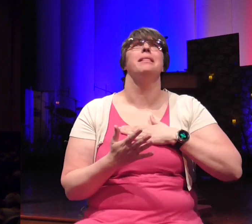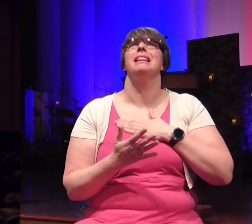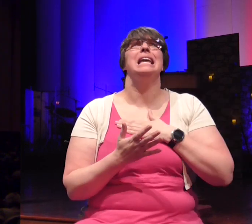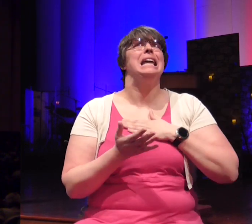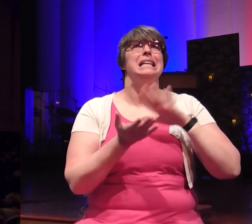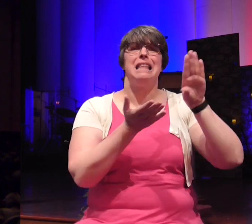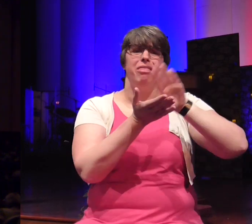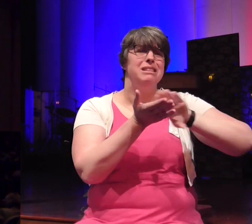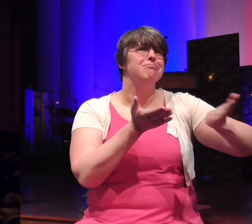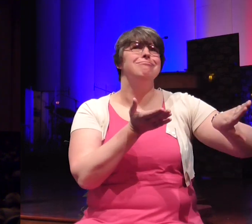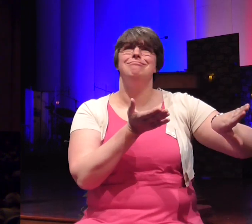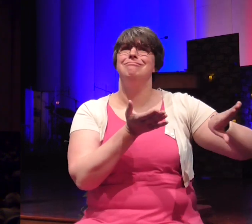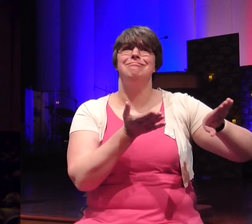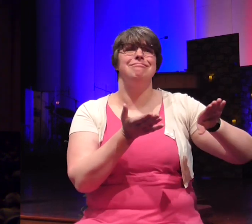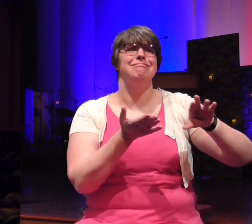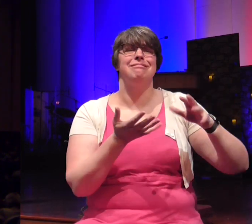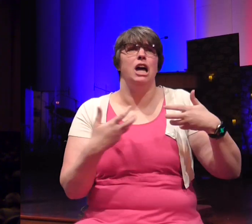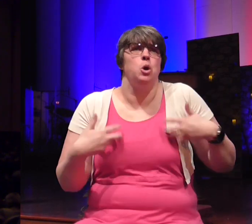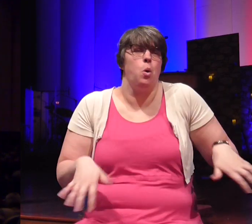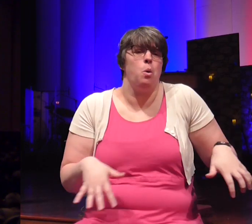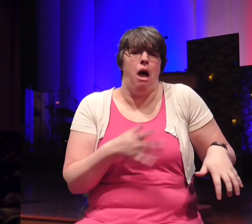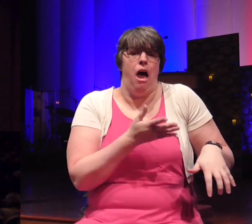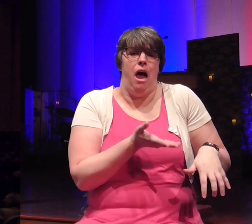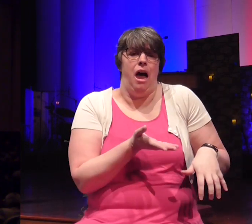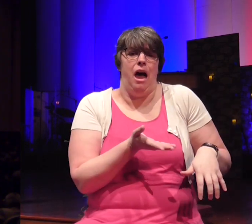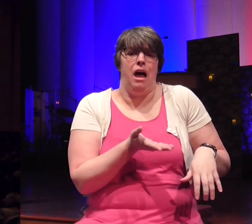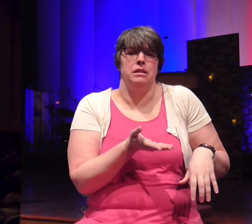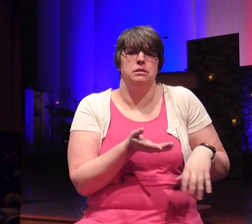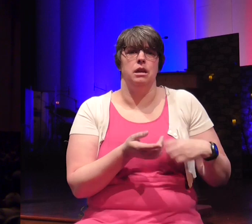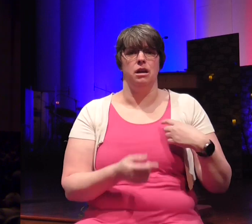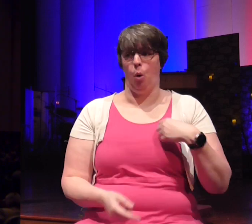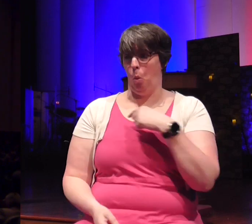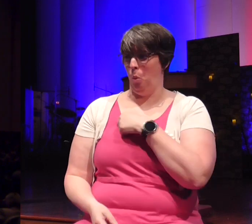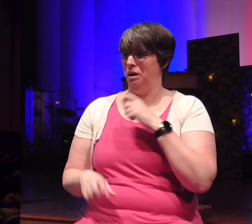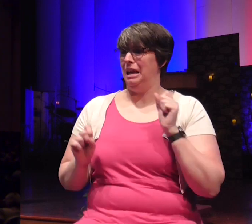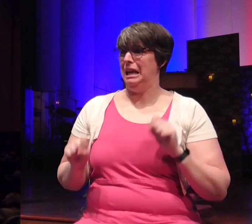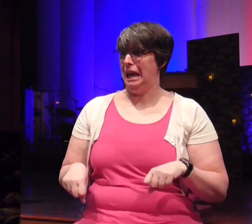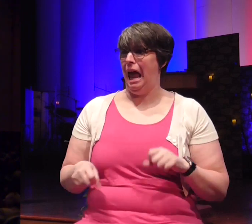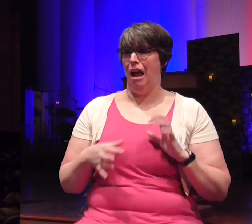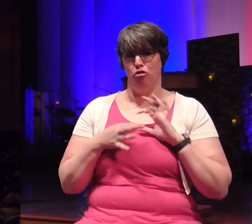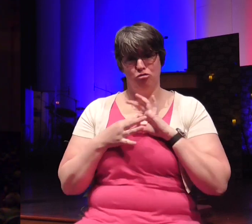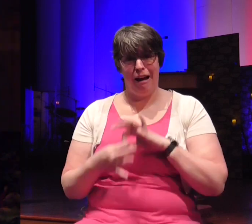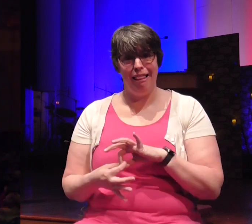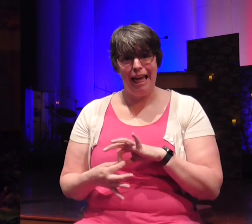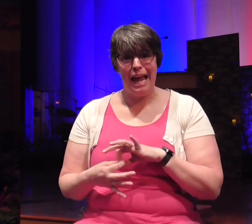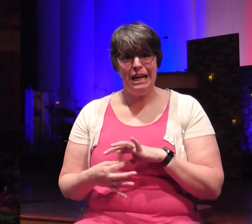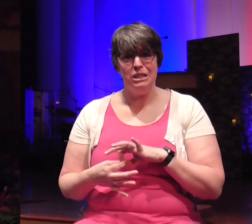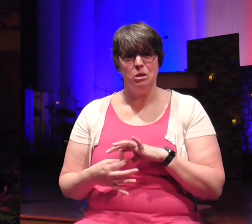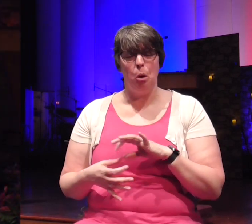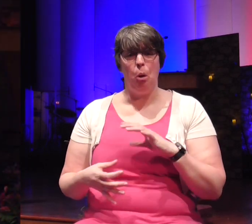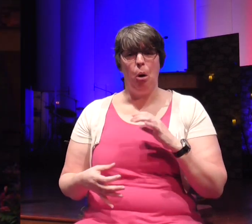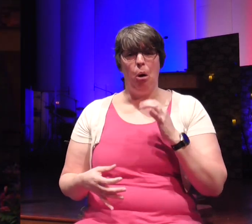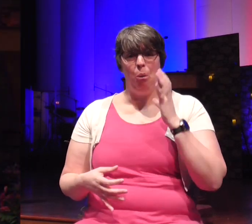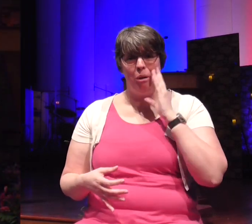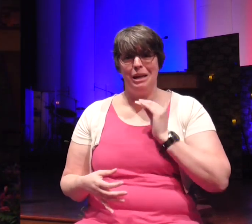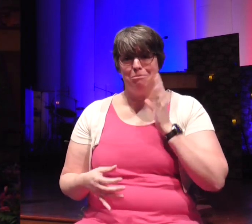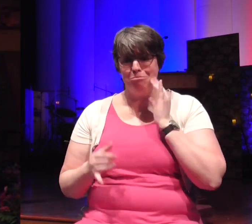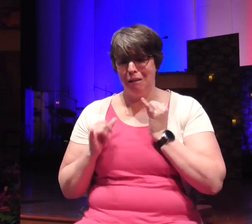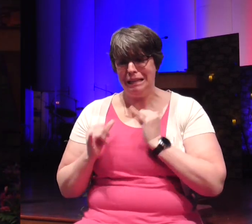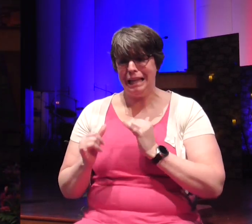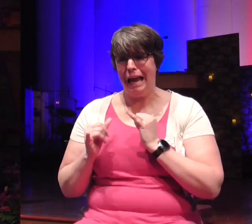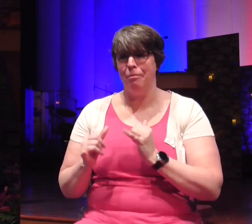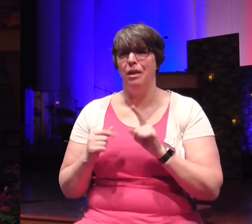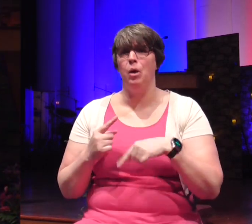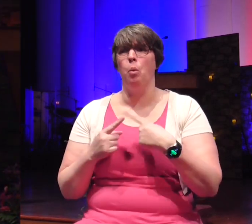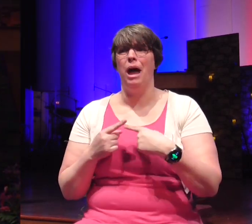me. And we can relate when there's something big before us or we seem to be